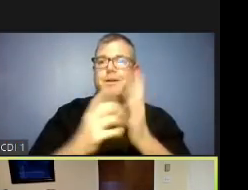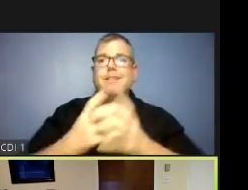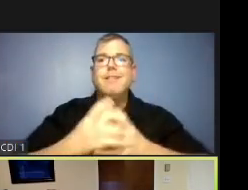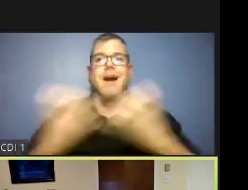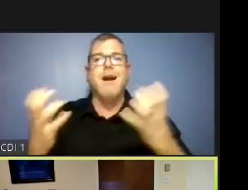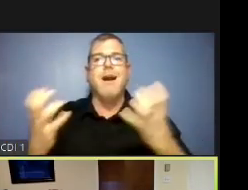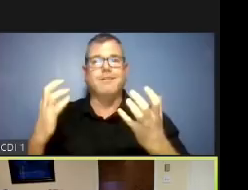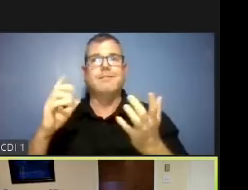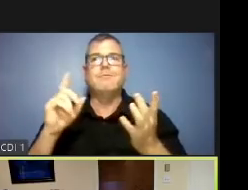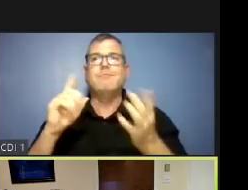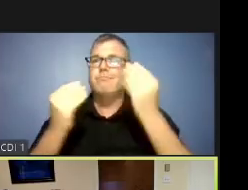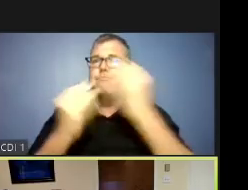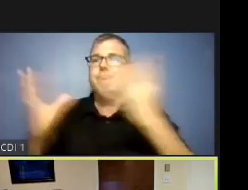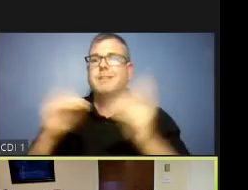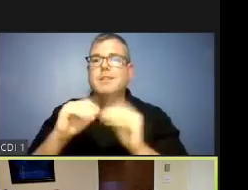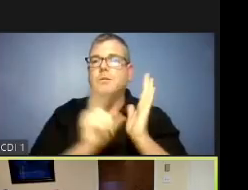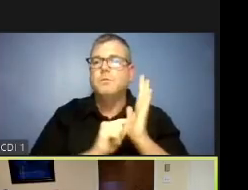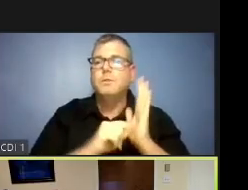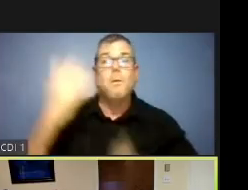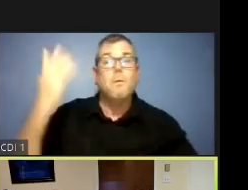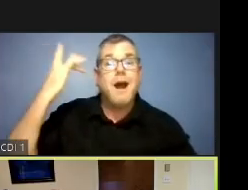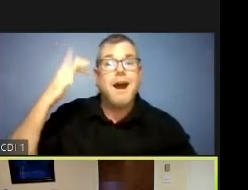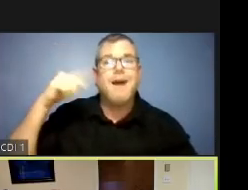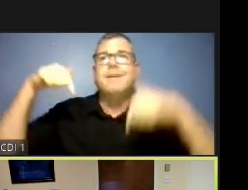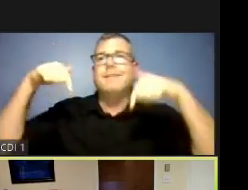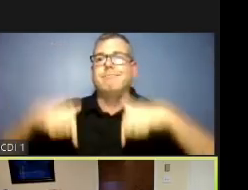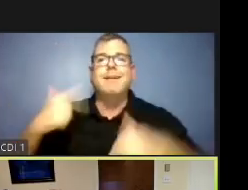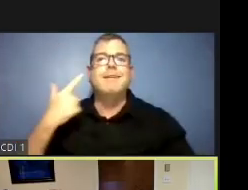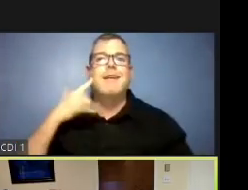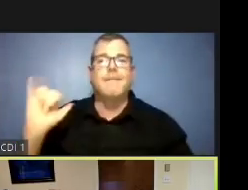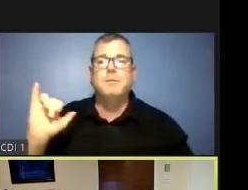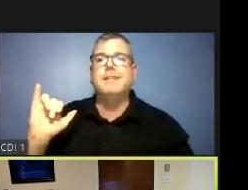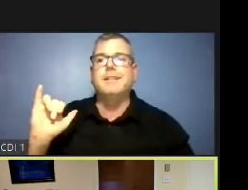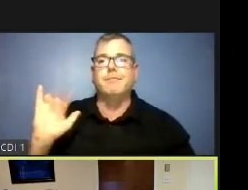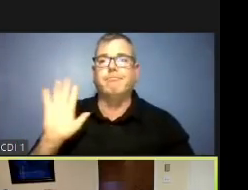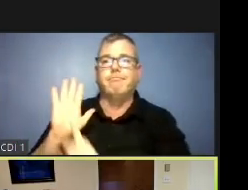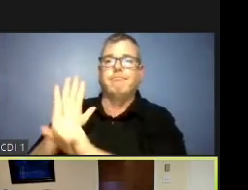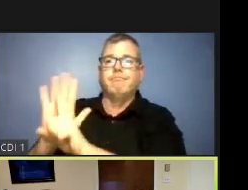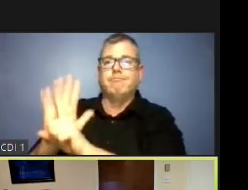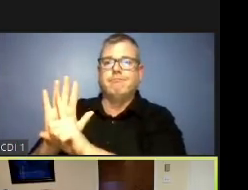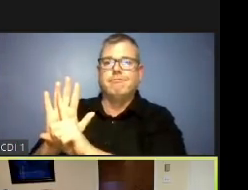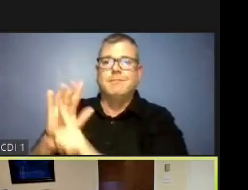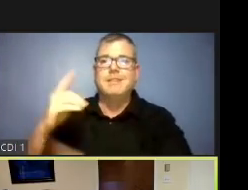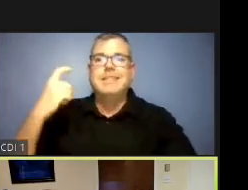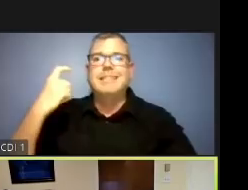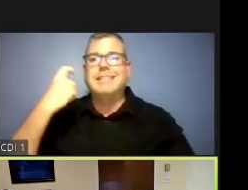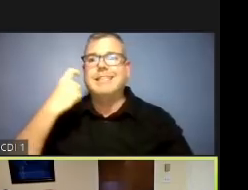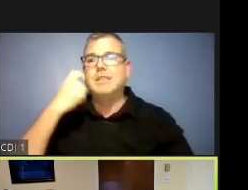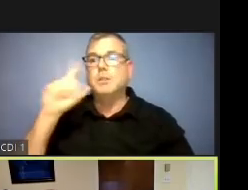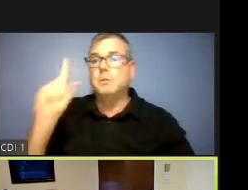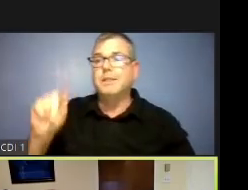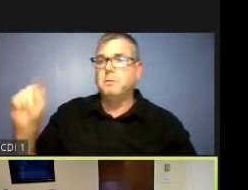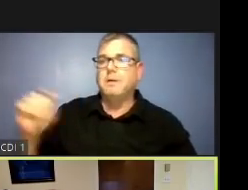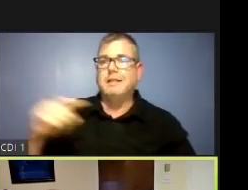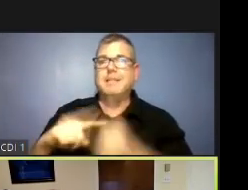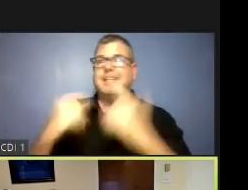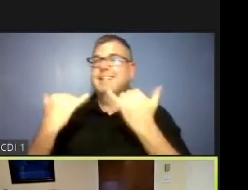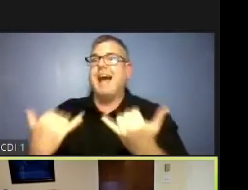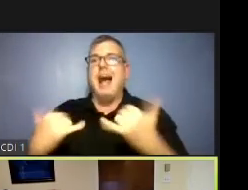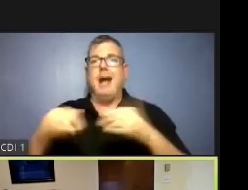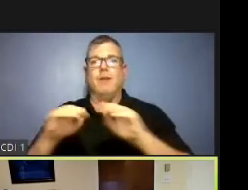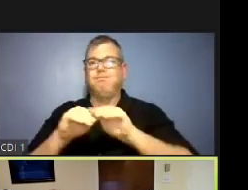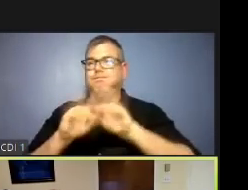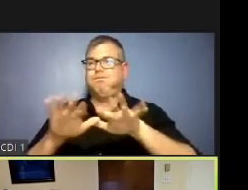2020. It has since also been identified in several other states and countries. The frequency has been increasing, and this has been